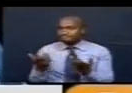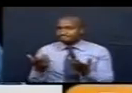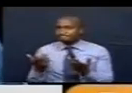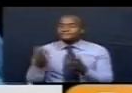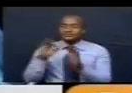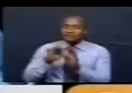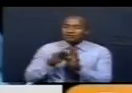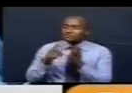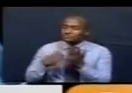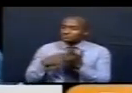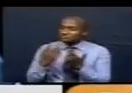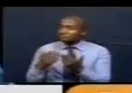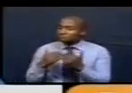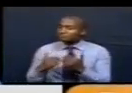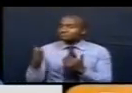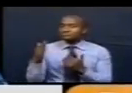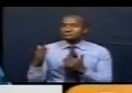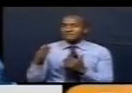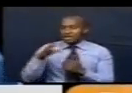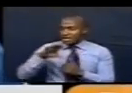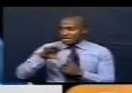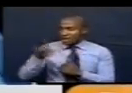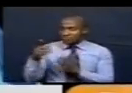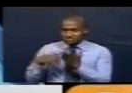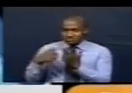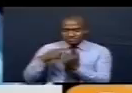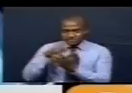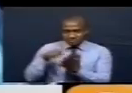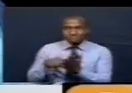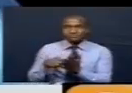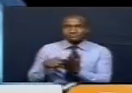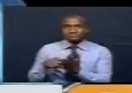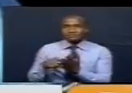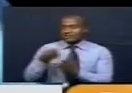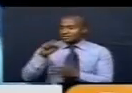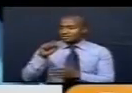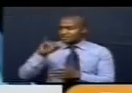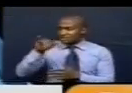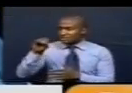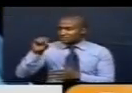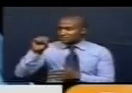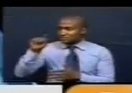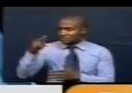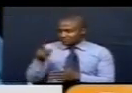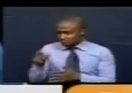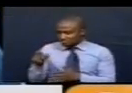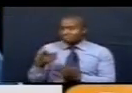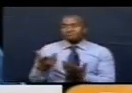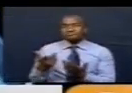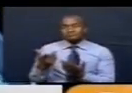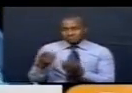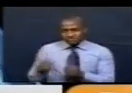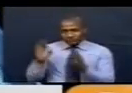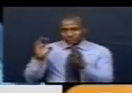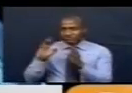now going on. The county's tallying center stayed at St. Joseph's Bakita, where now the official results will be known, and